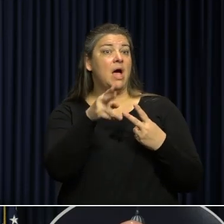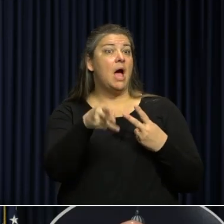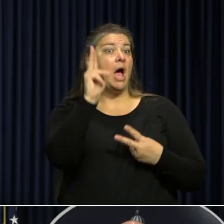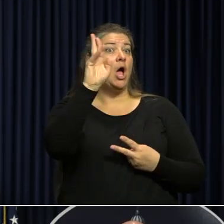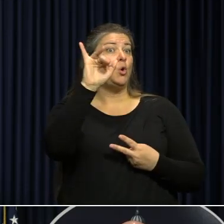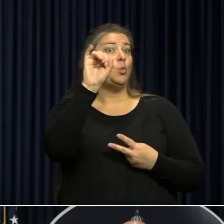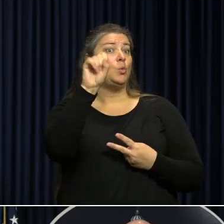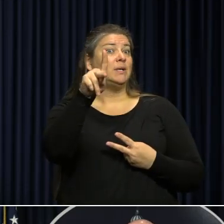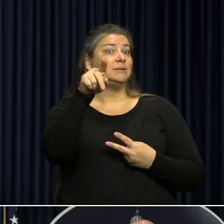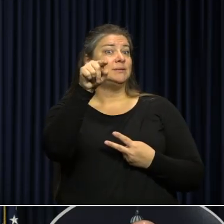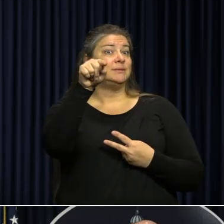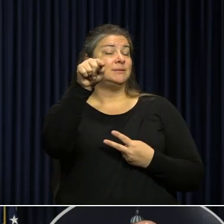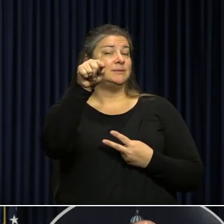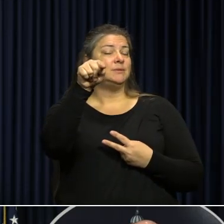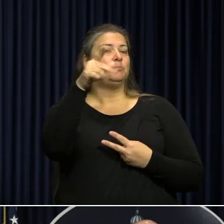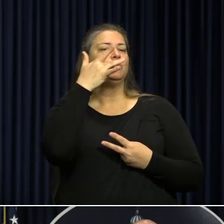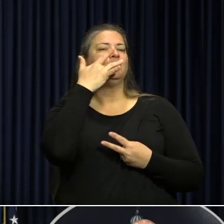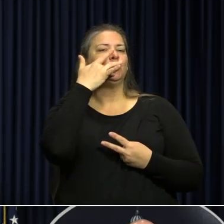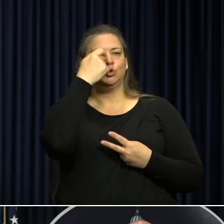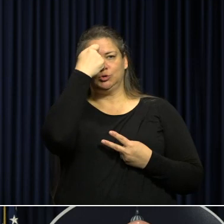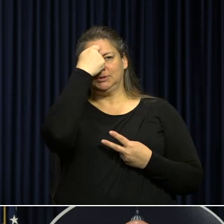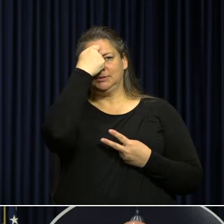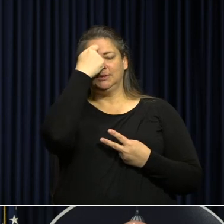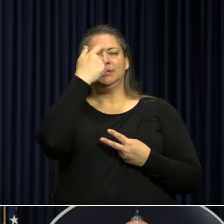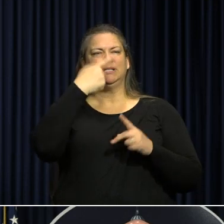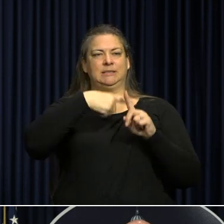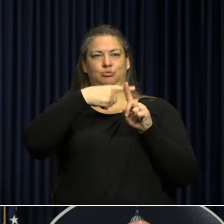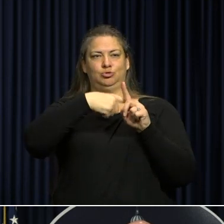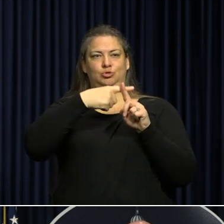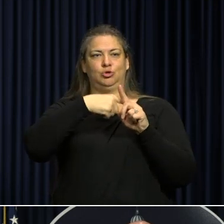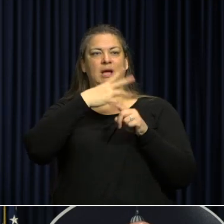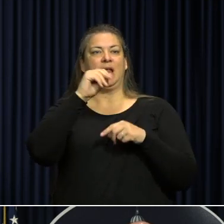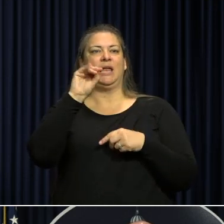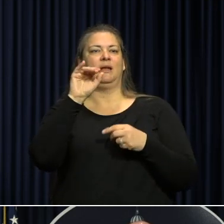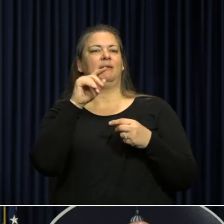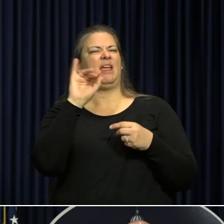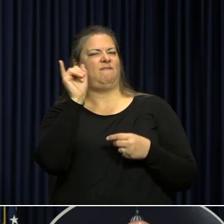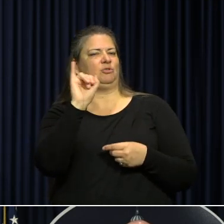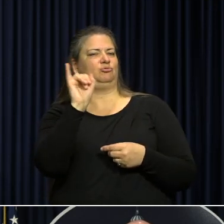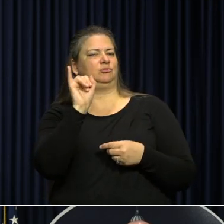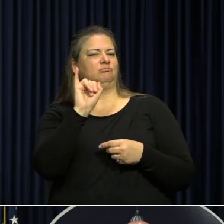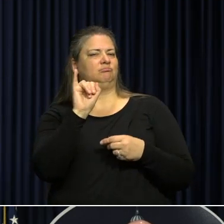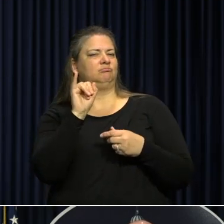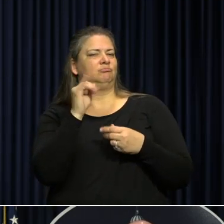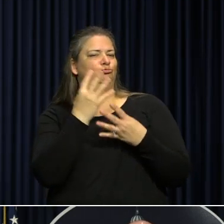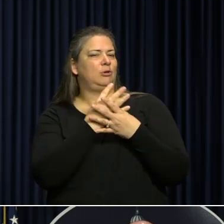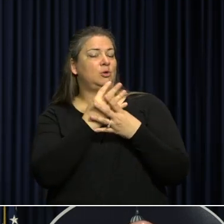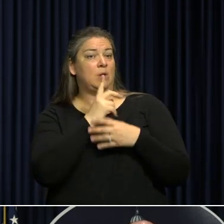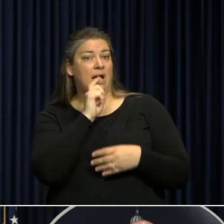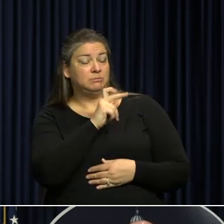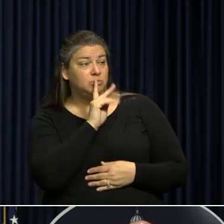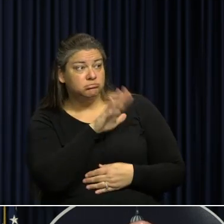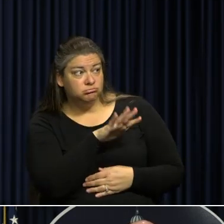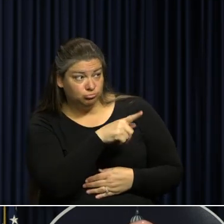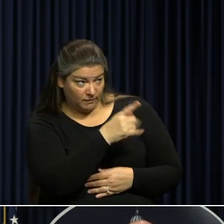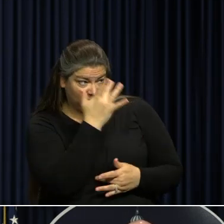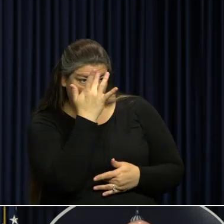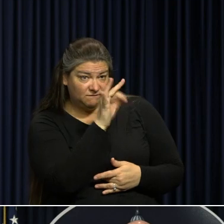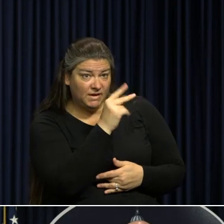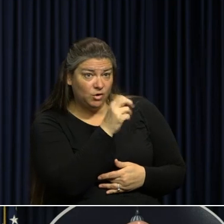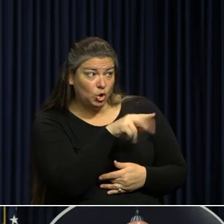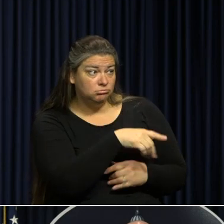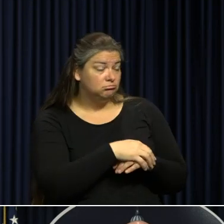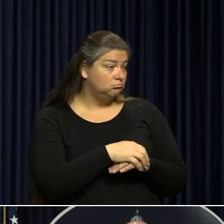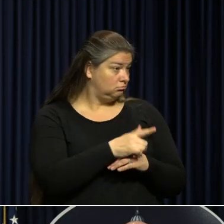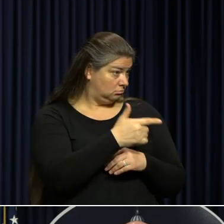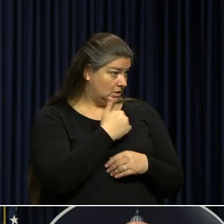settings, we would prefer you do temperature screening and infection screening before you permit entry. So ask people, do you have a fever? Do you have signs